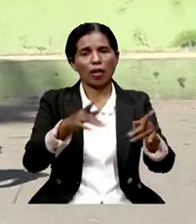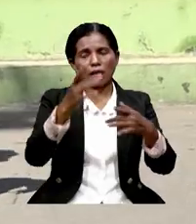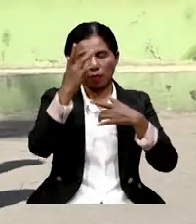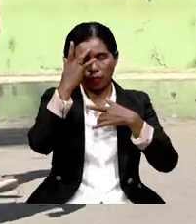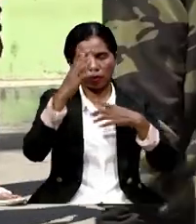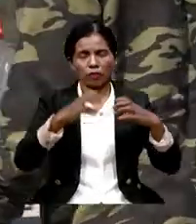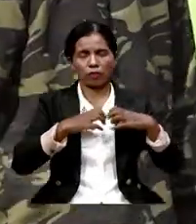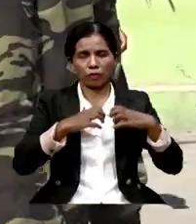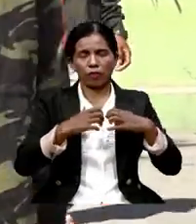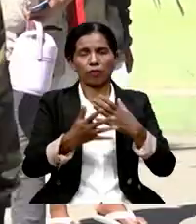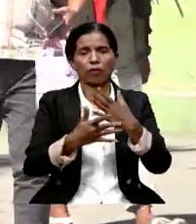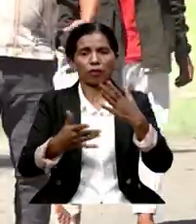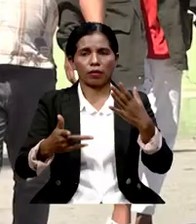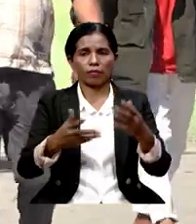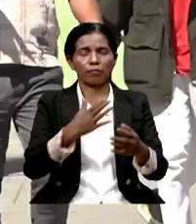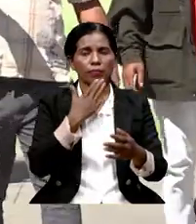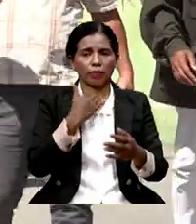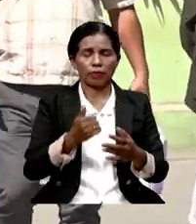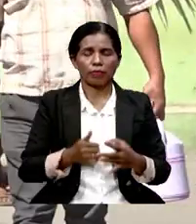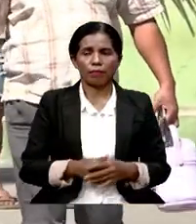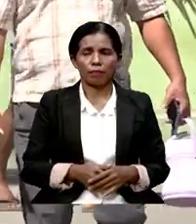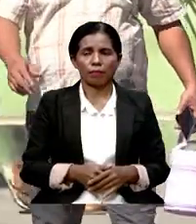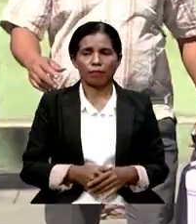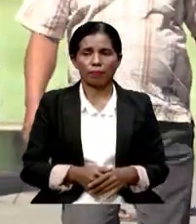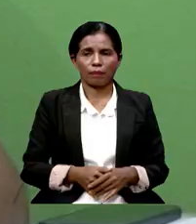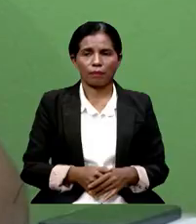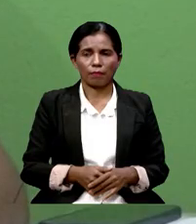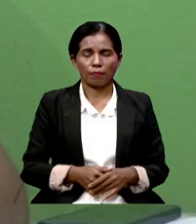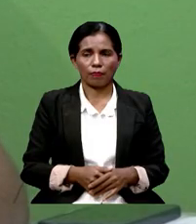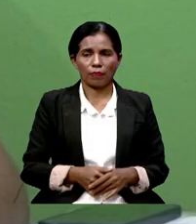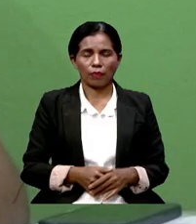fuan noran midar. Stok out Aimoruk ahora hanje